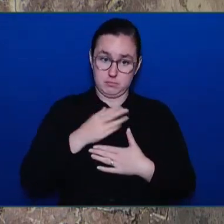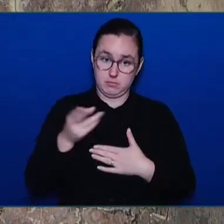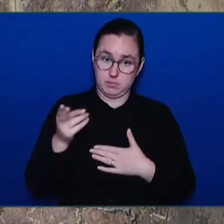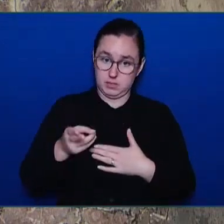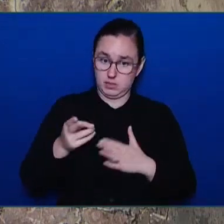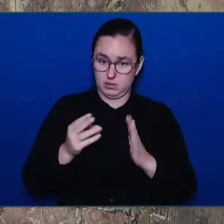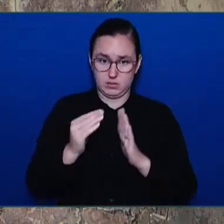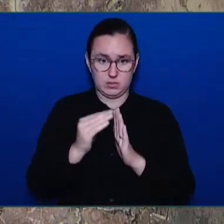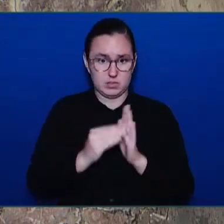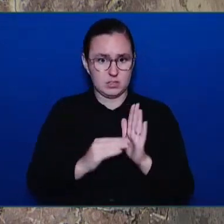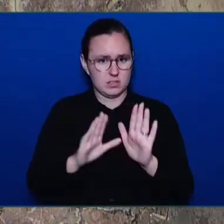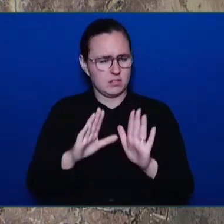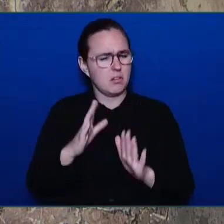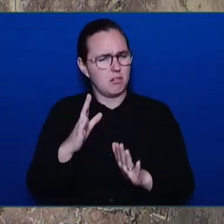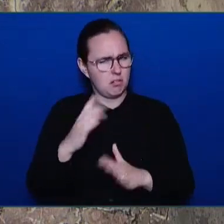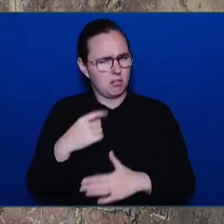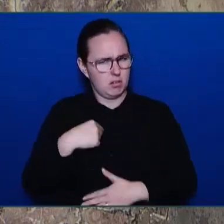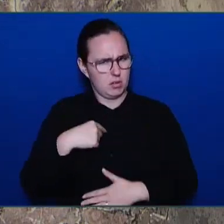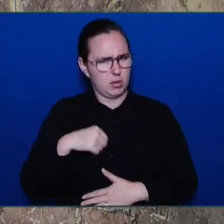and